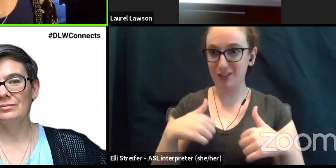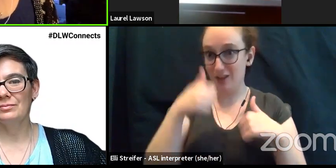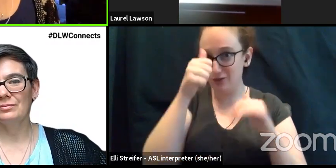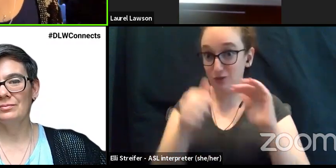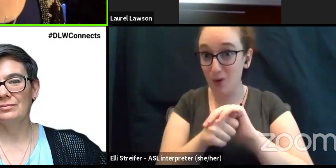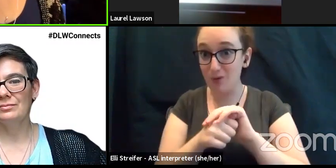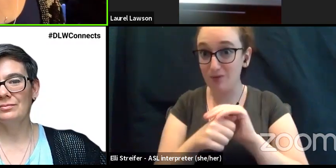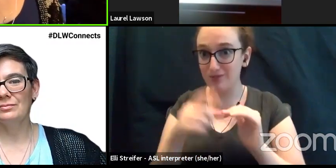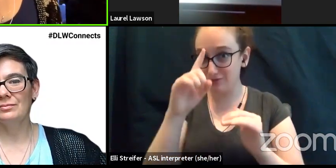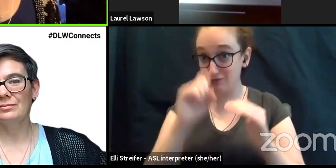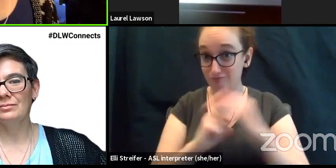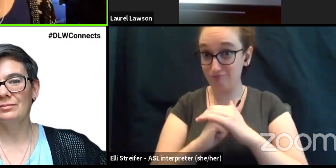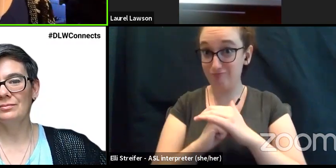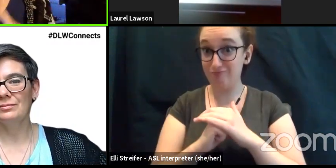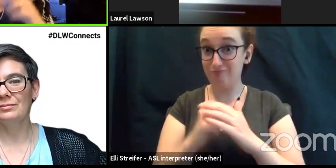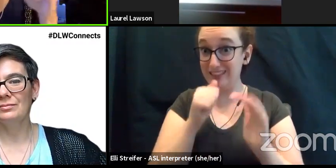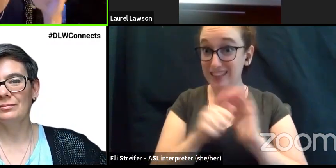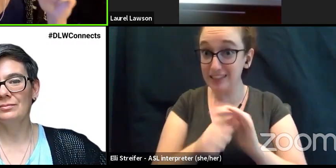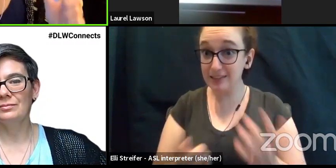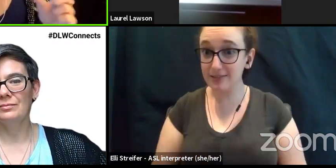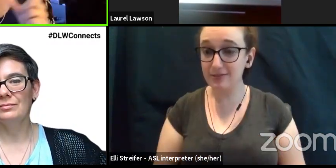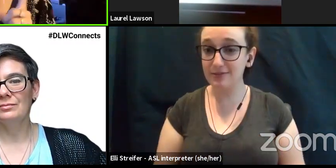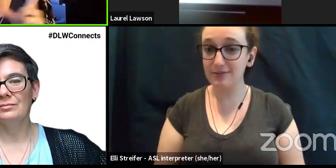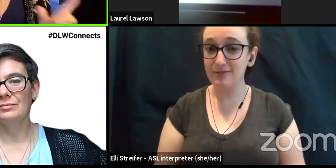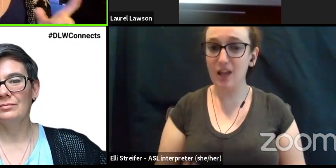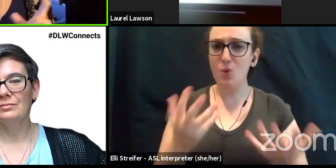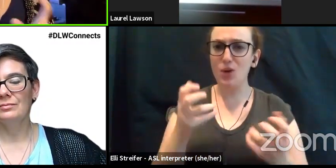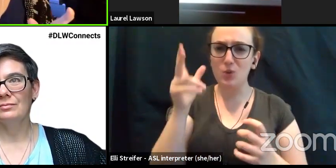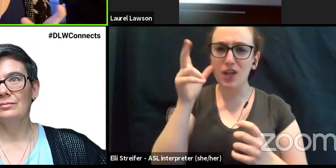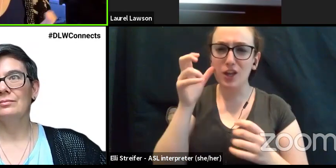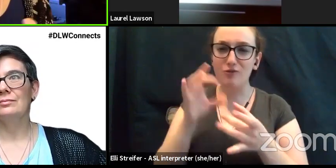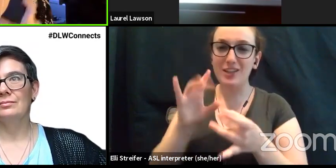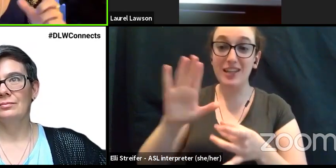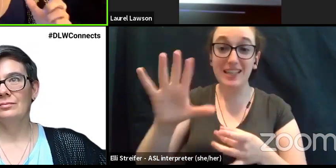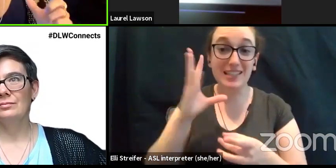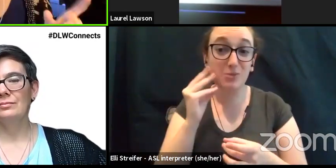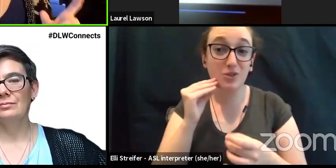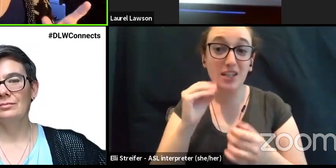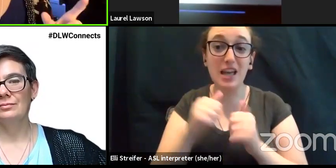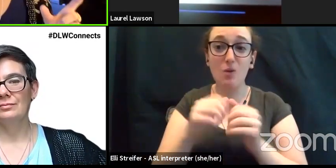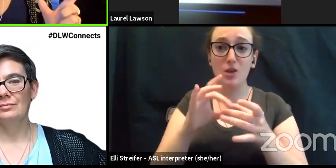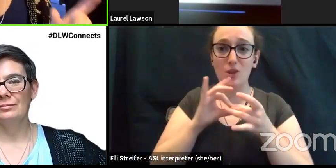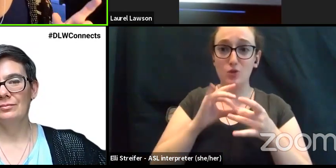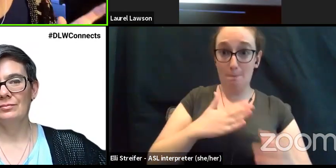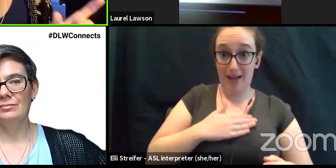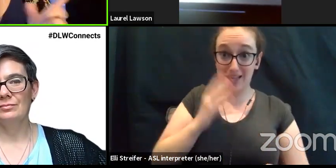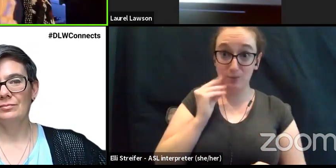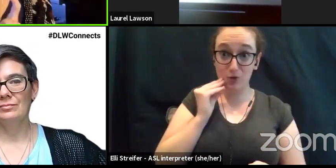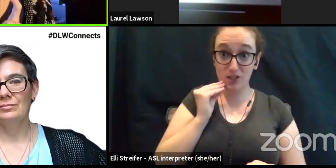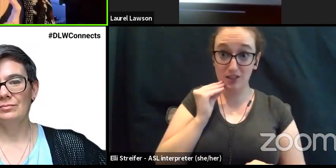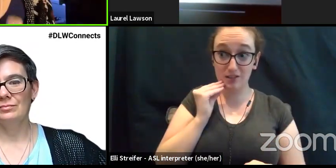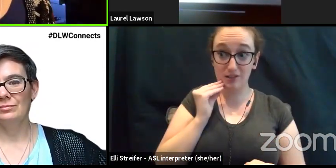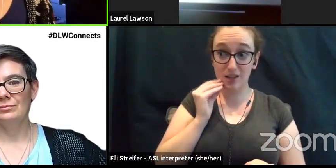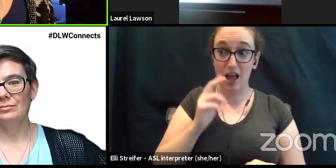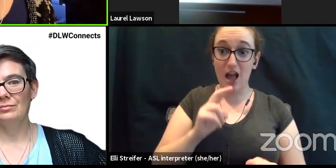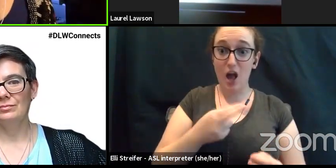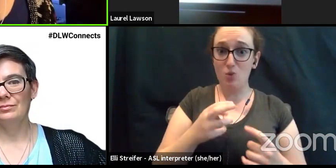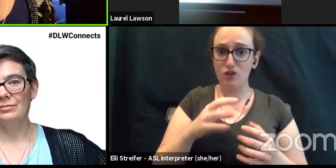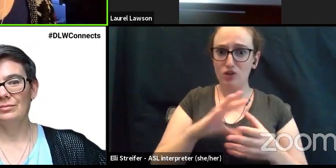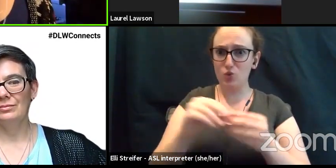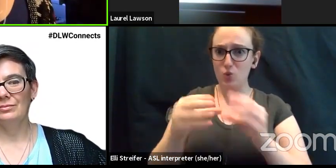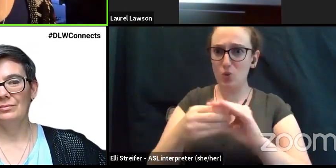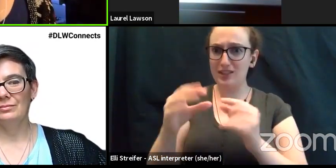to hear about his experiences and talk about how they relate to my experiences, because we have such unique stories that got us to this place together.